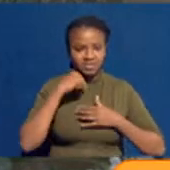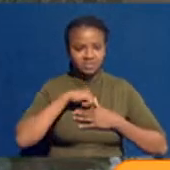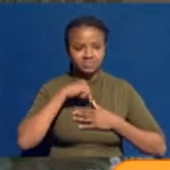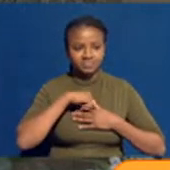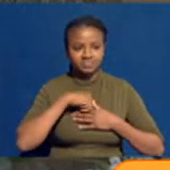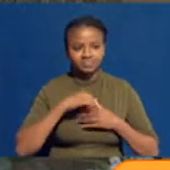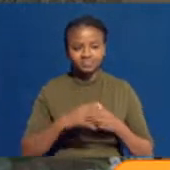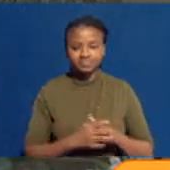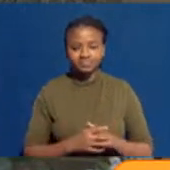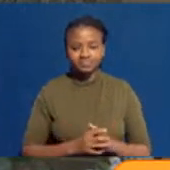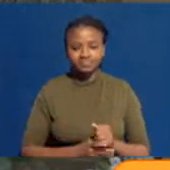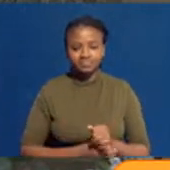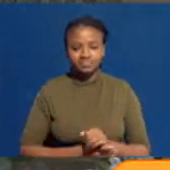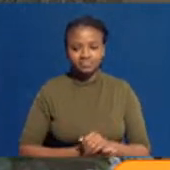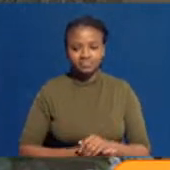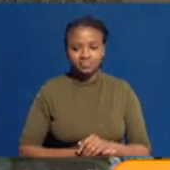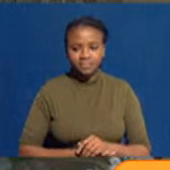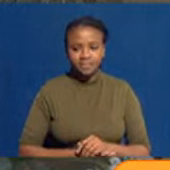to